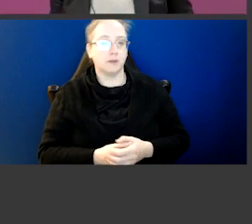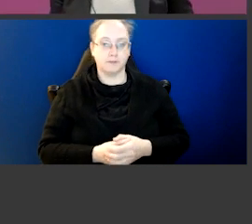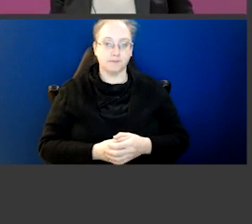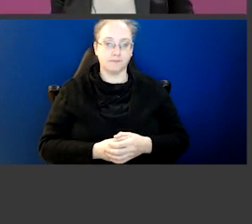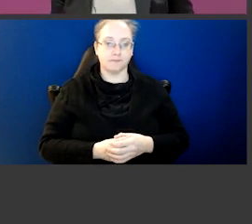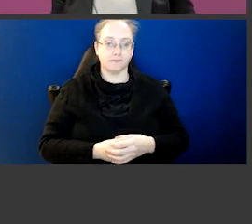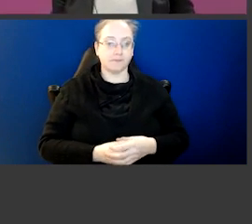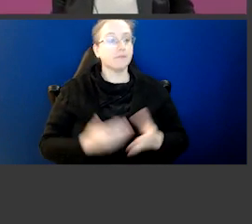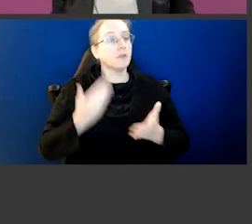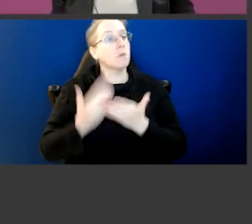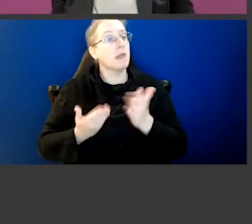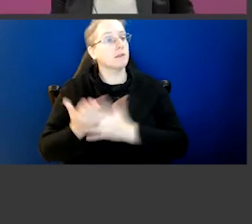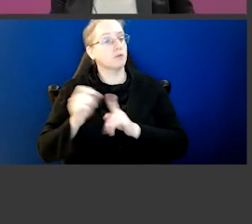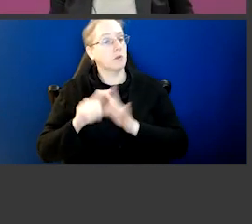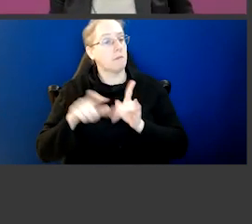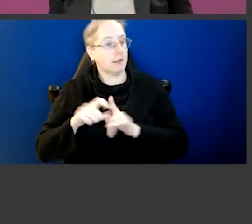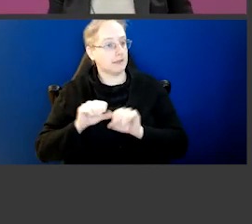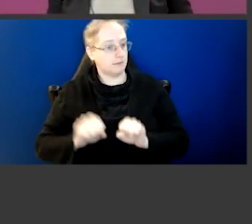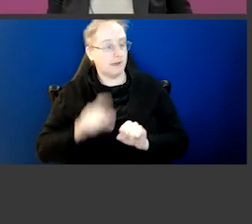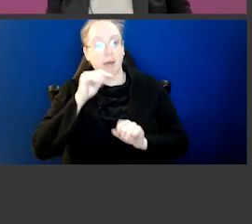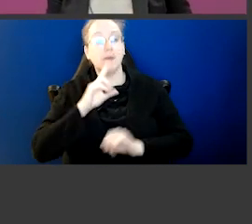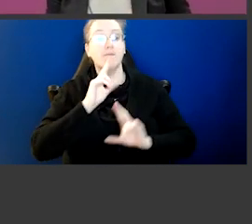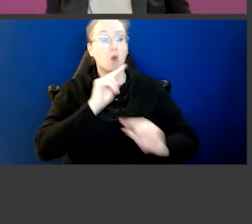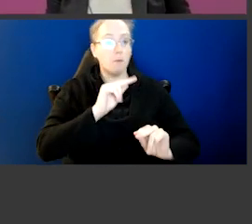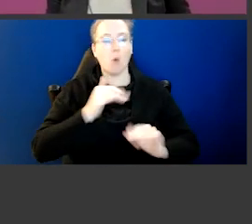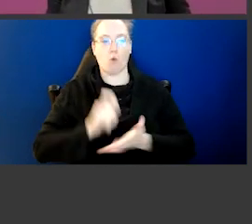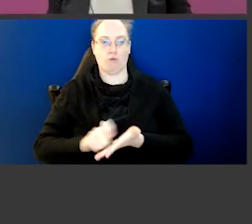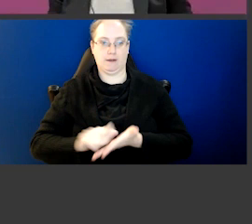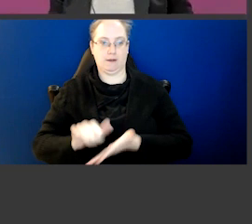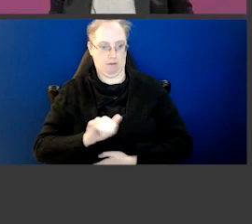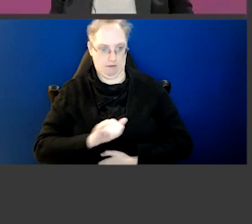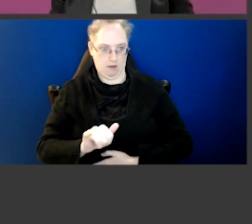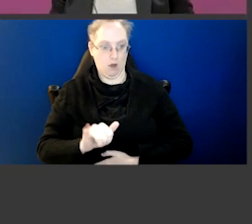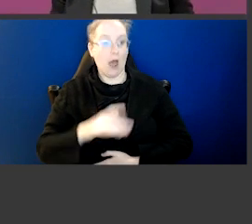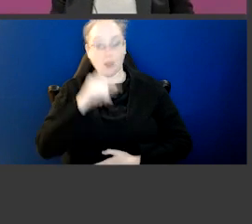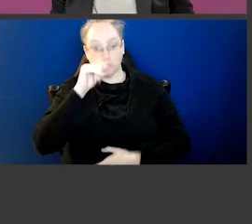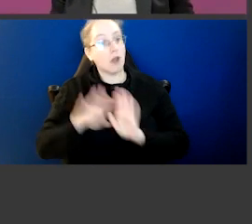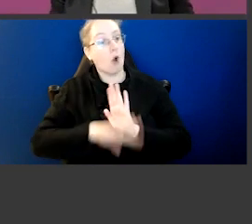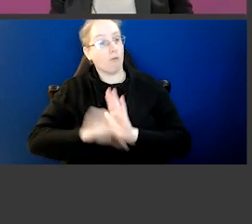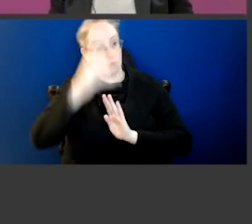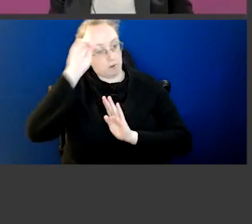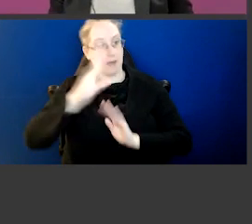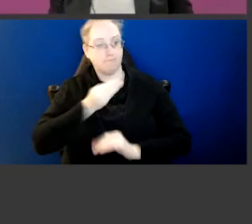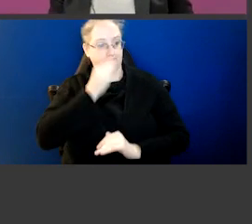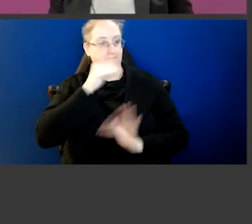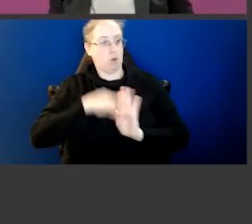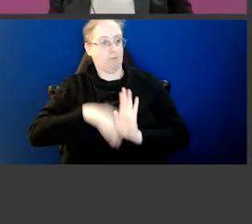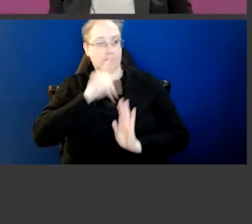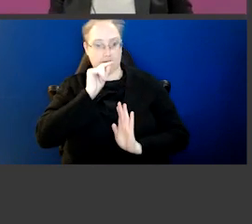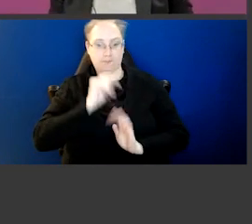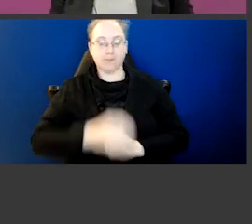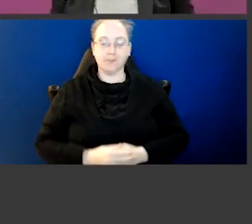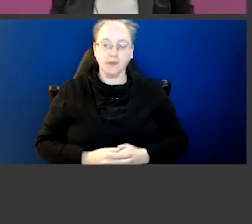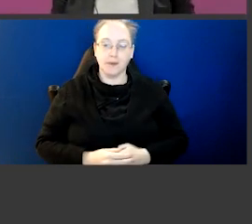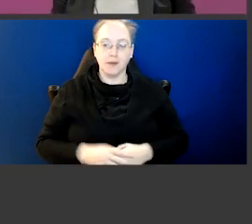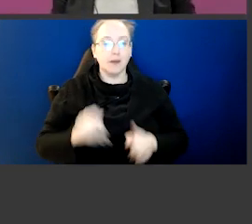PID scheme can be made verbally or in writing. You can also remain anonymous. The PID scheme